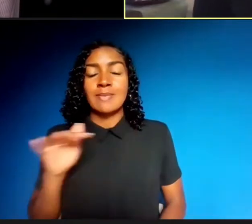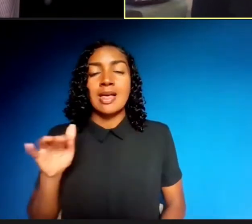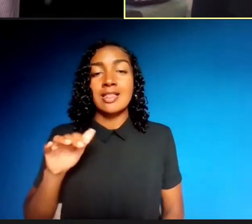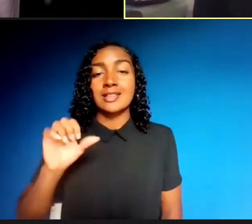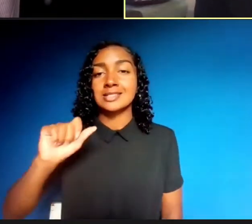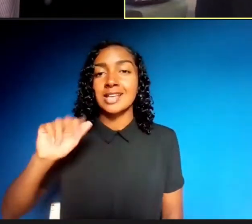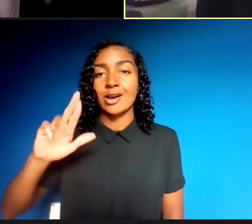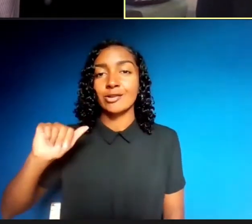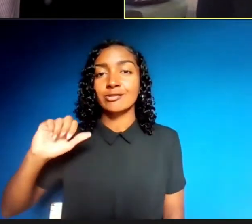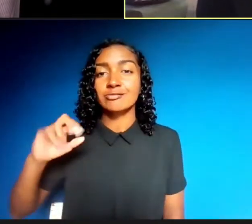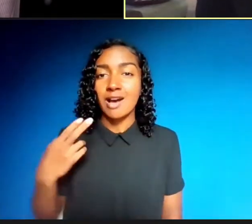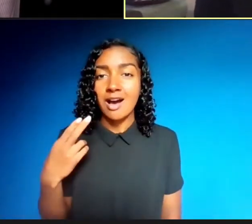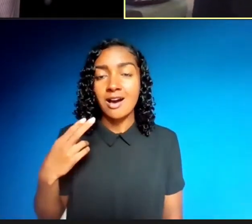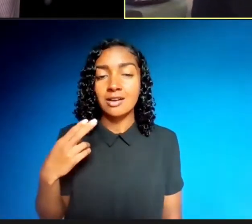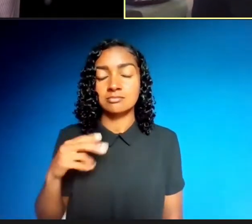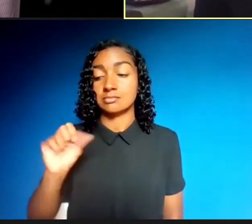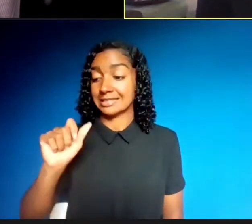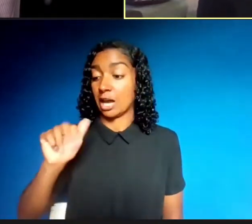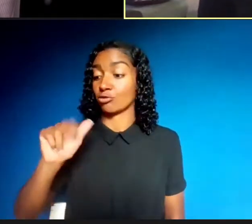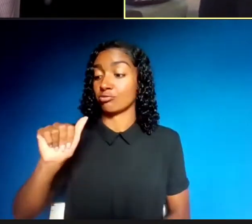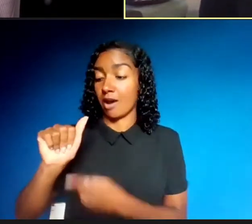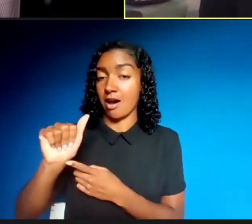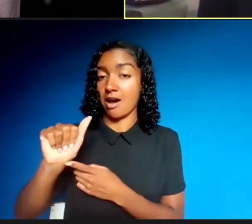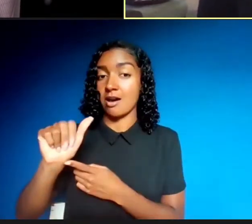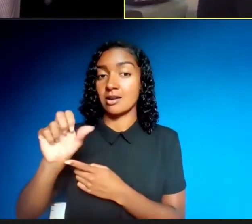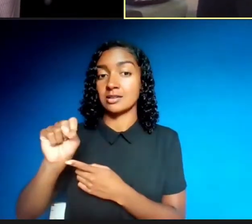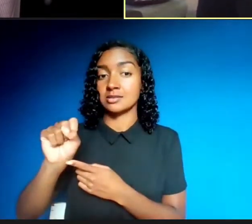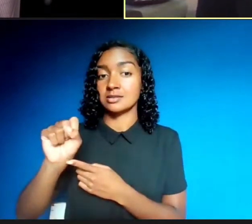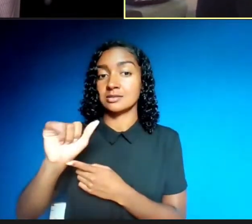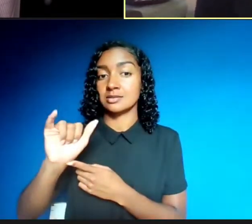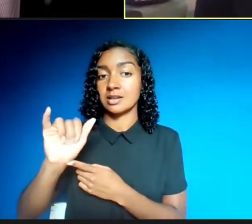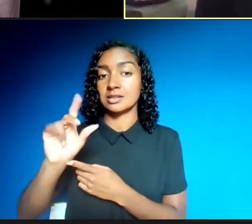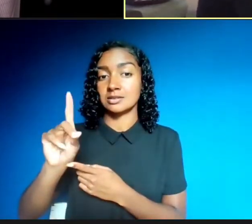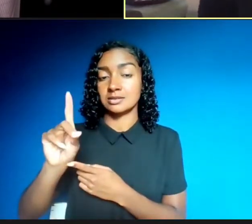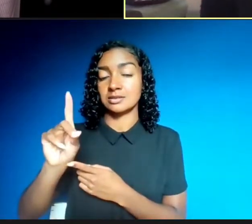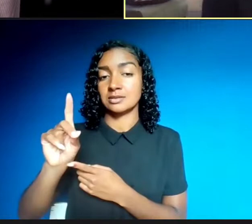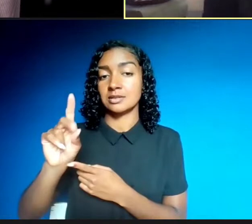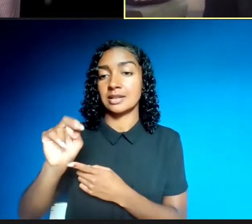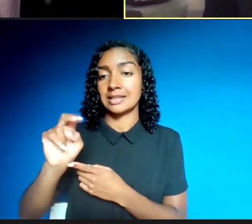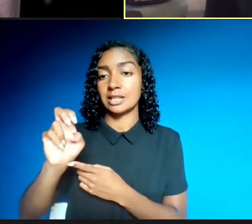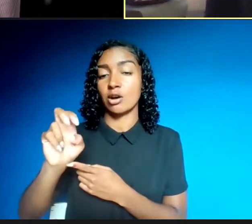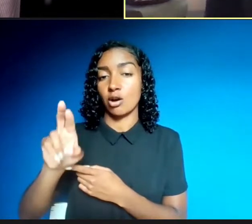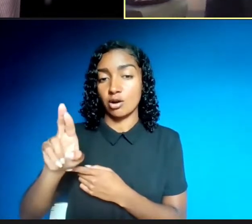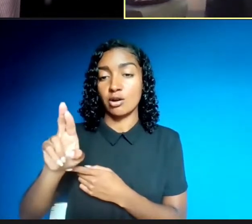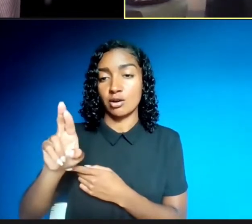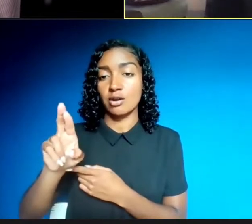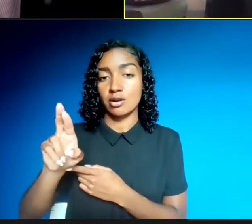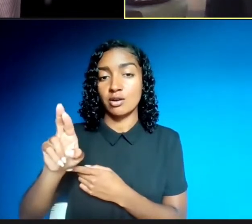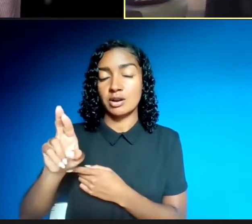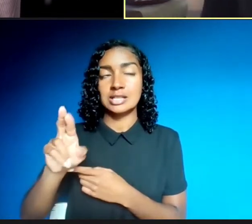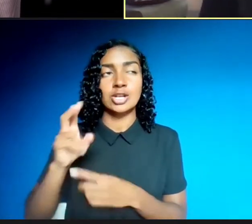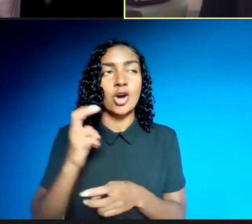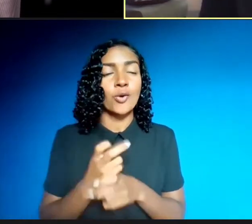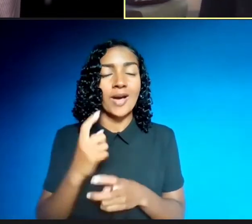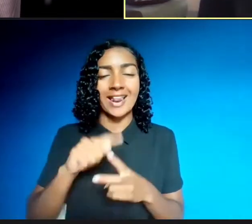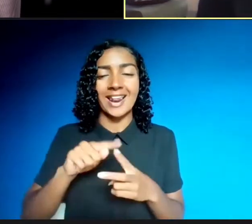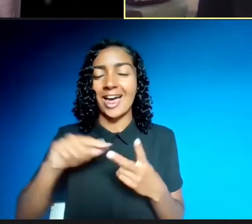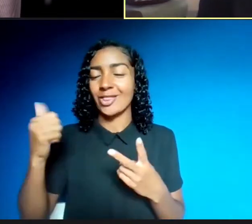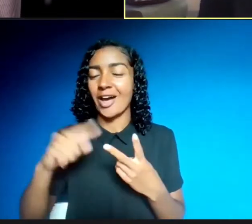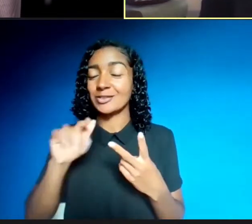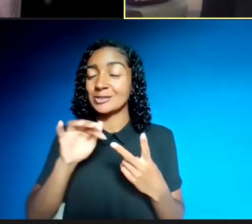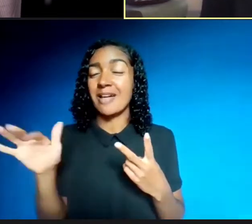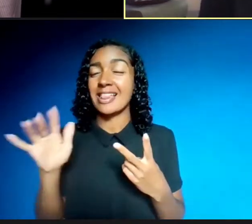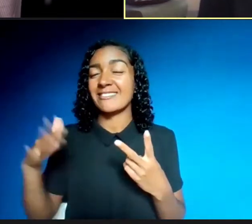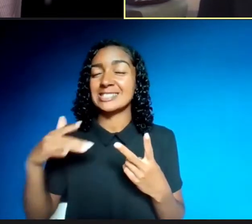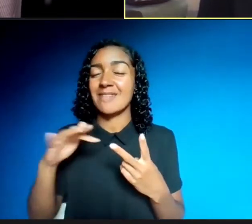So Sarah with no H, Sara Seidner, Sidner. This is a hard one, just because I haven't spelt it